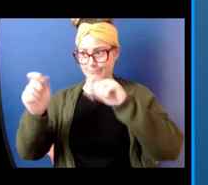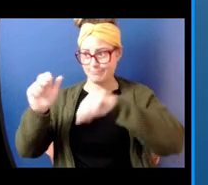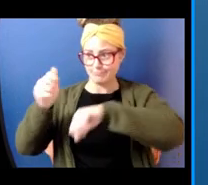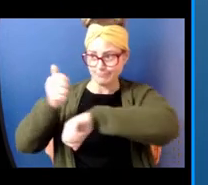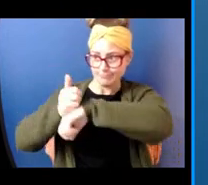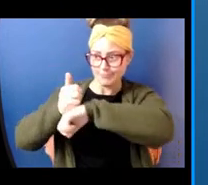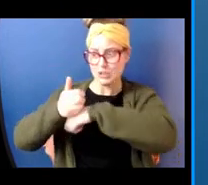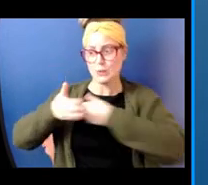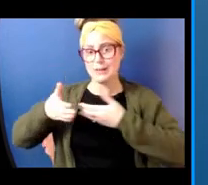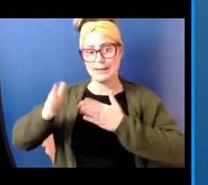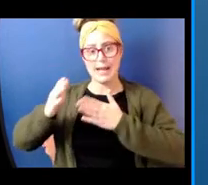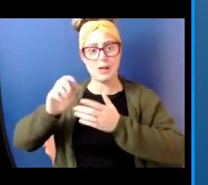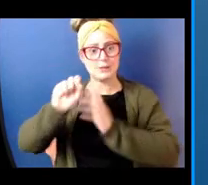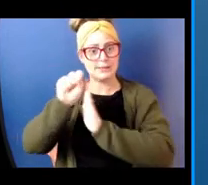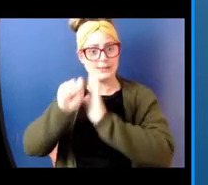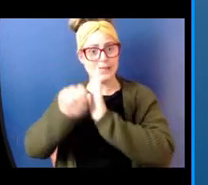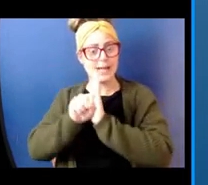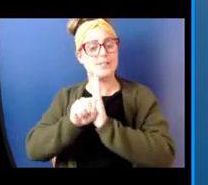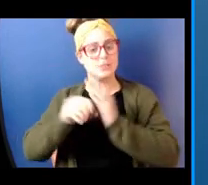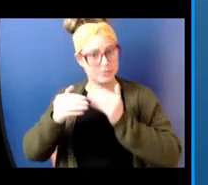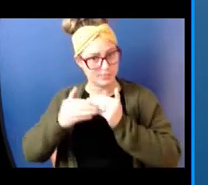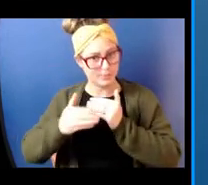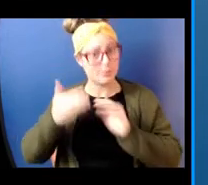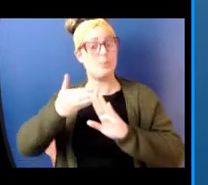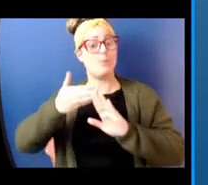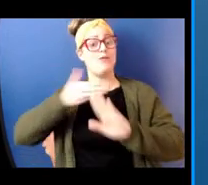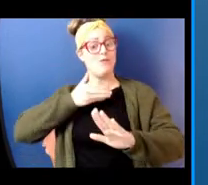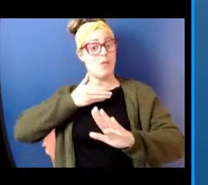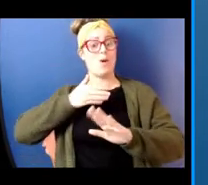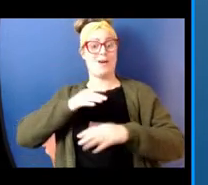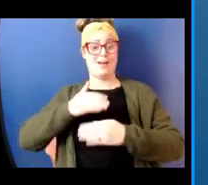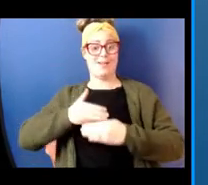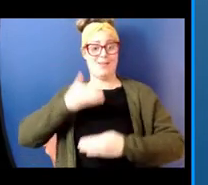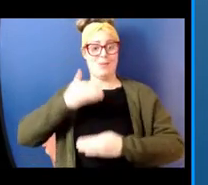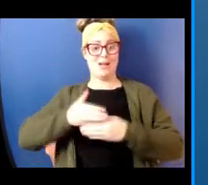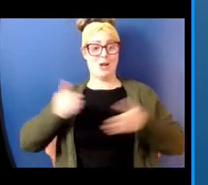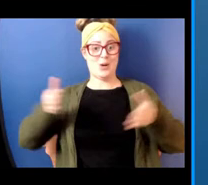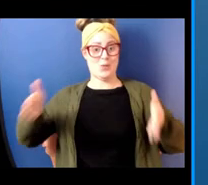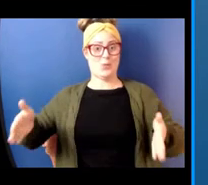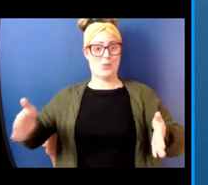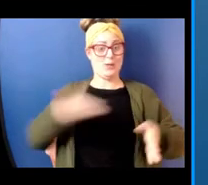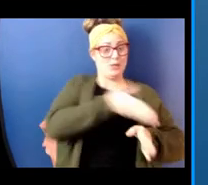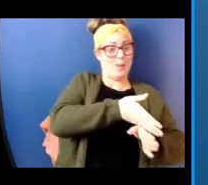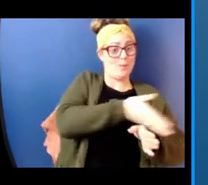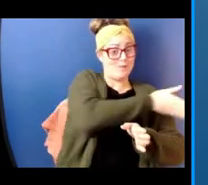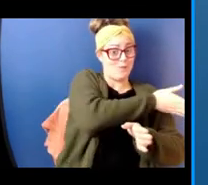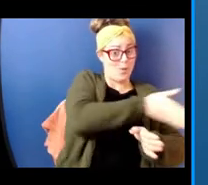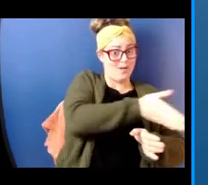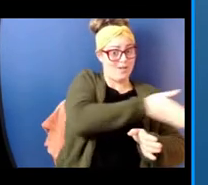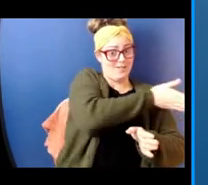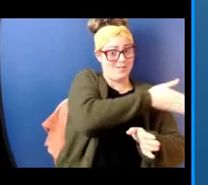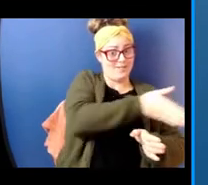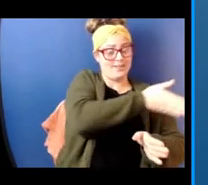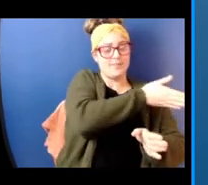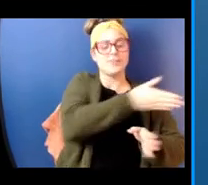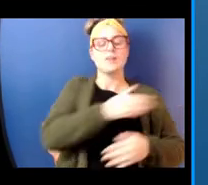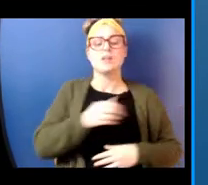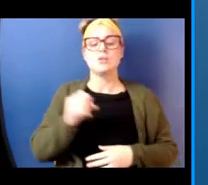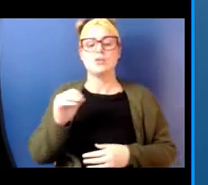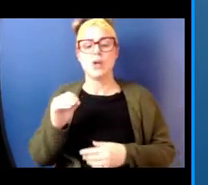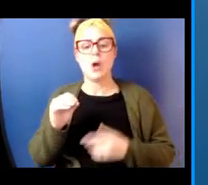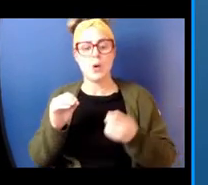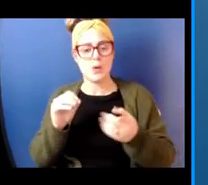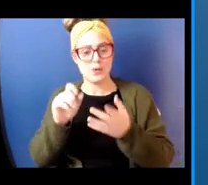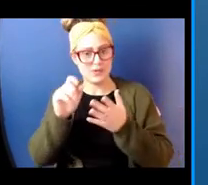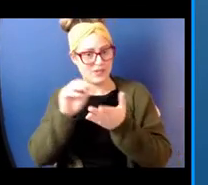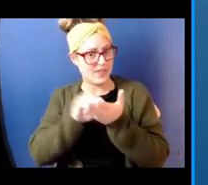the window the co-chairs will have a motion before you shortly which the text of which you have in